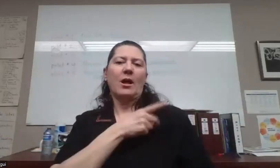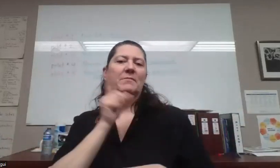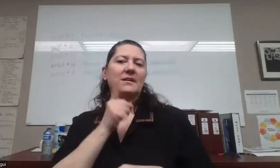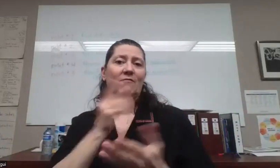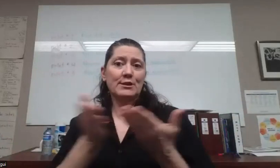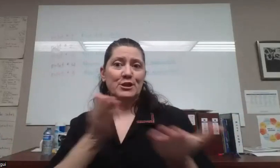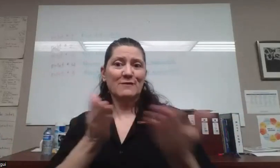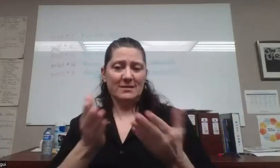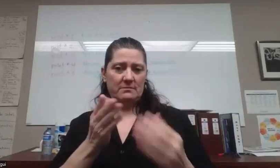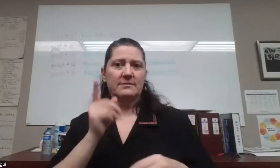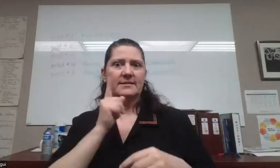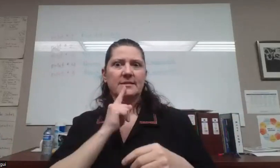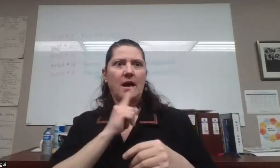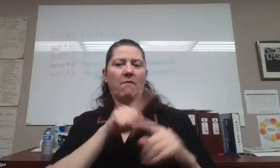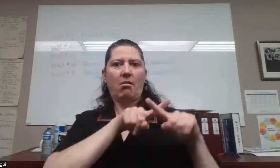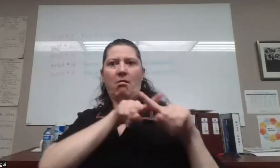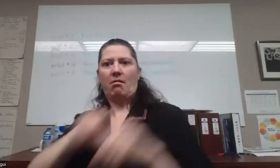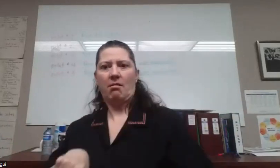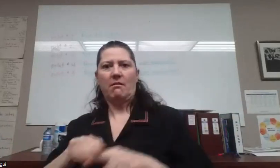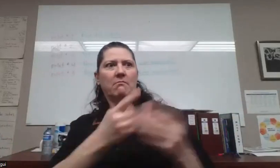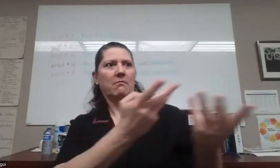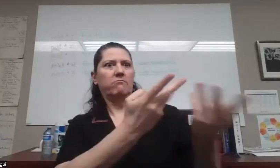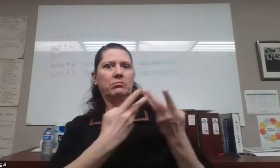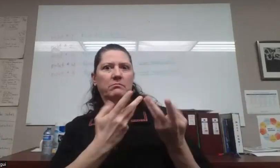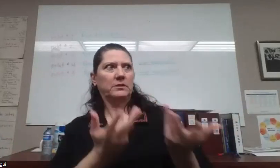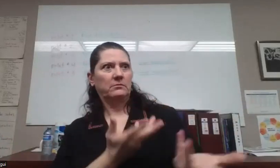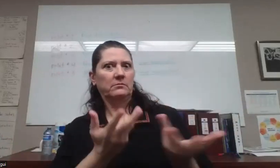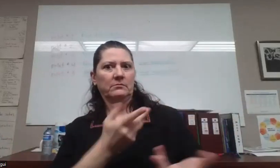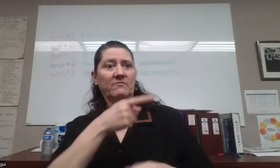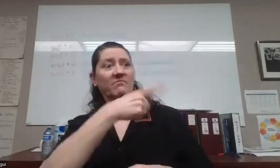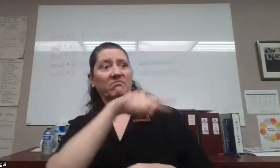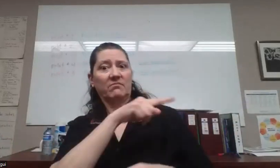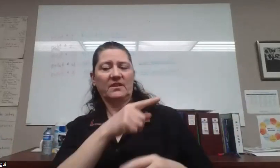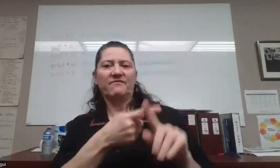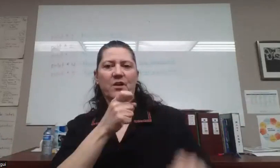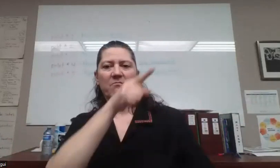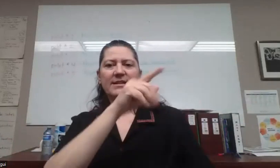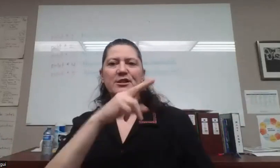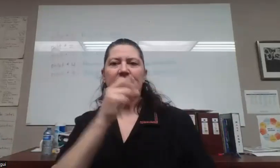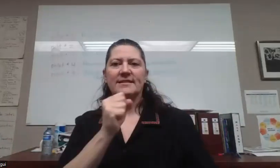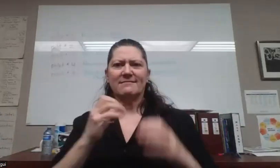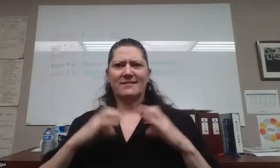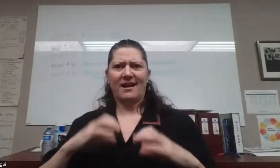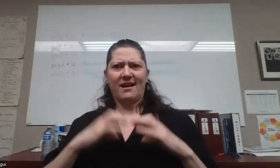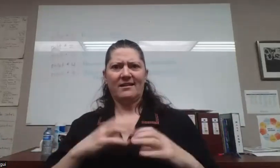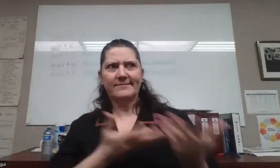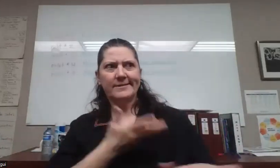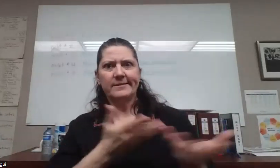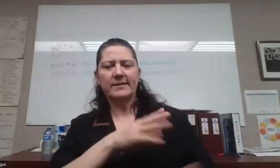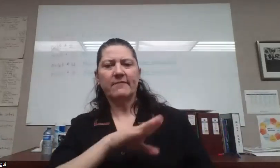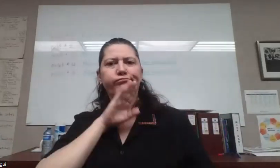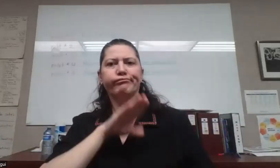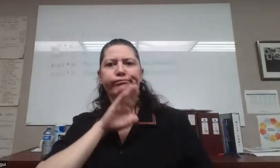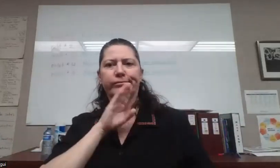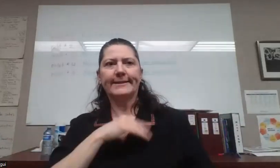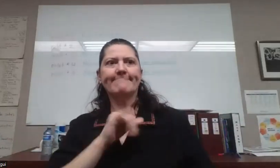it inaccessible for them. I'm from Durham Deaf Services, and we find people heavily reliant on us.